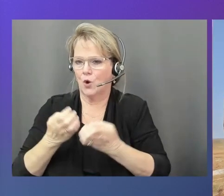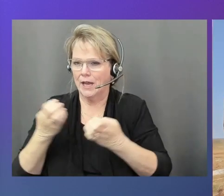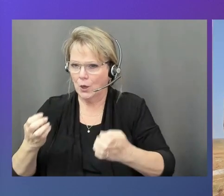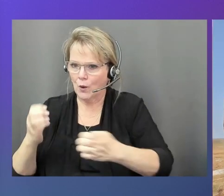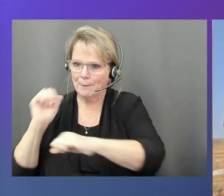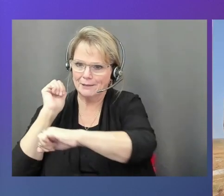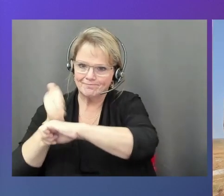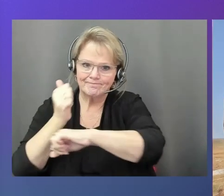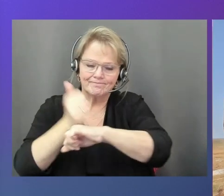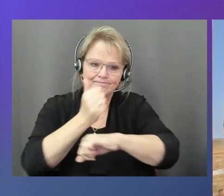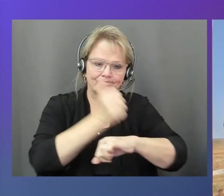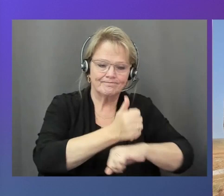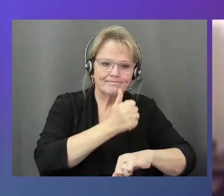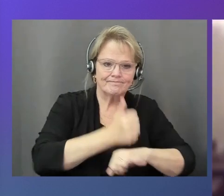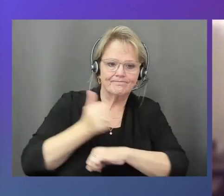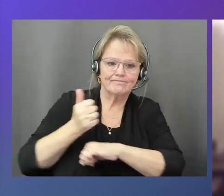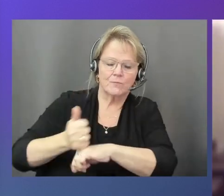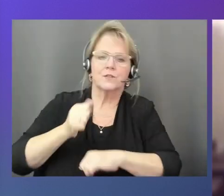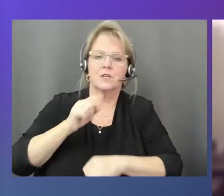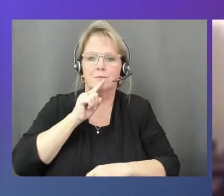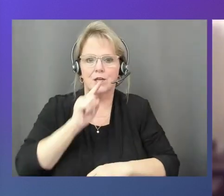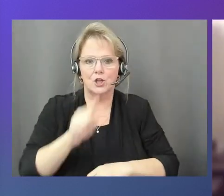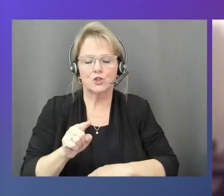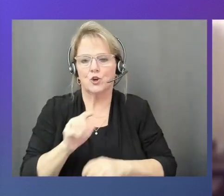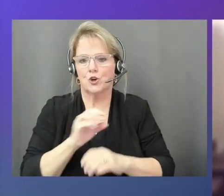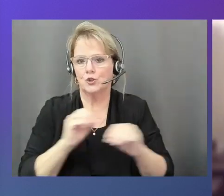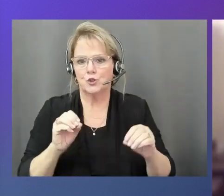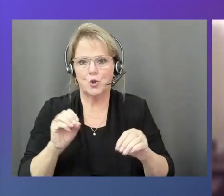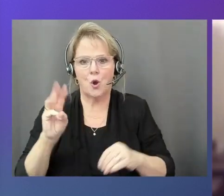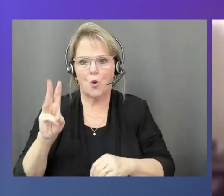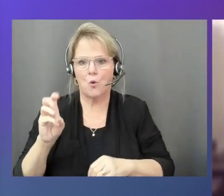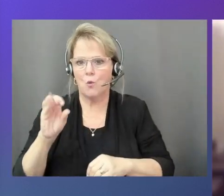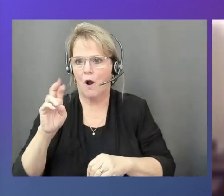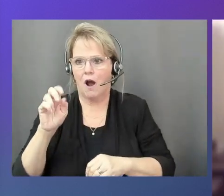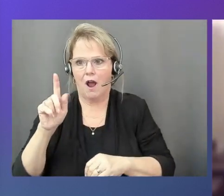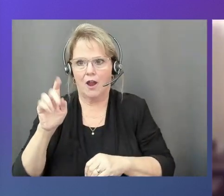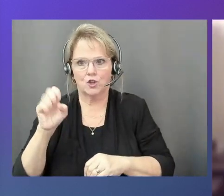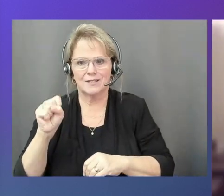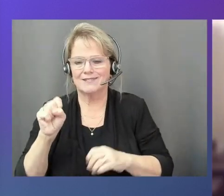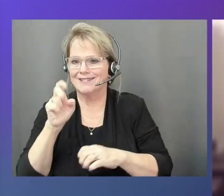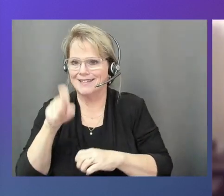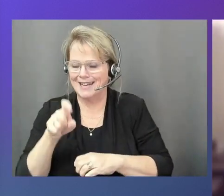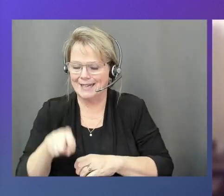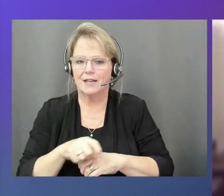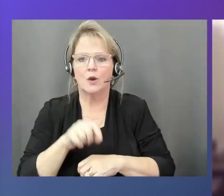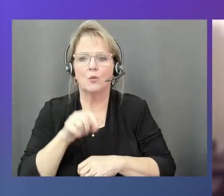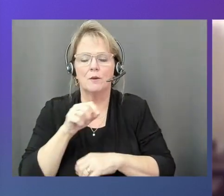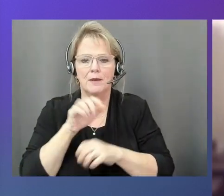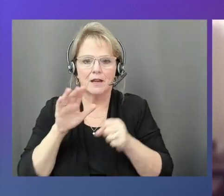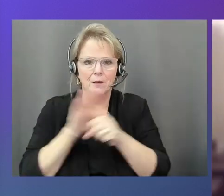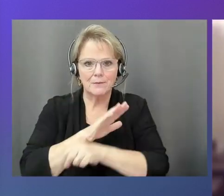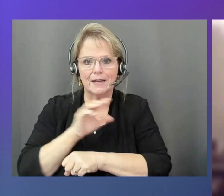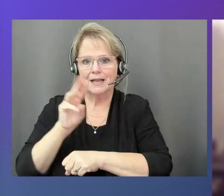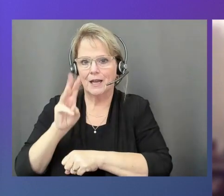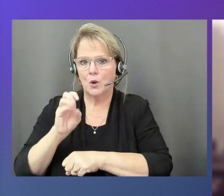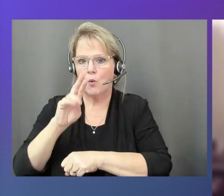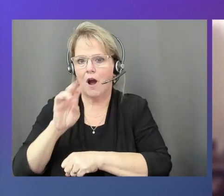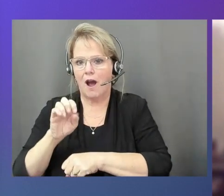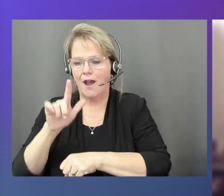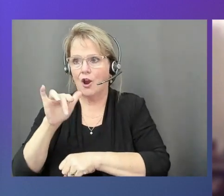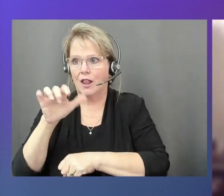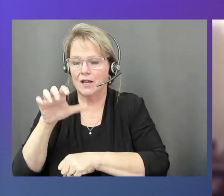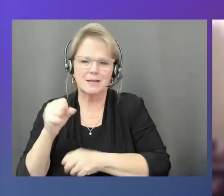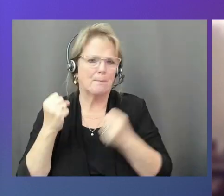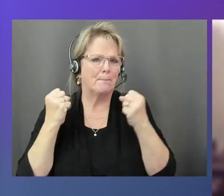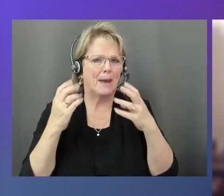wireless system to the entire festival site. While such a system can satisfy the needs of the festival, there are a lot of challenges associated with it. In the